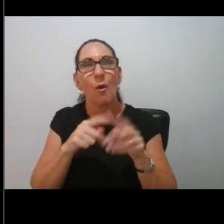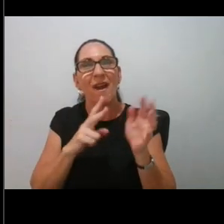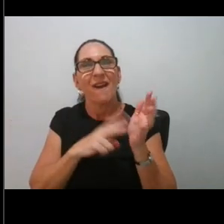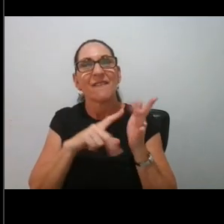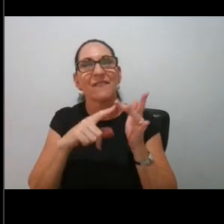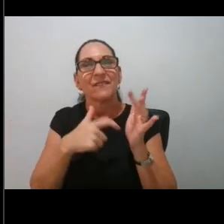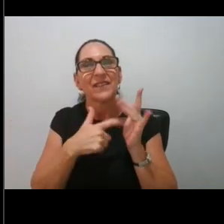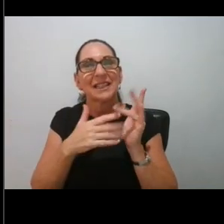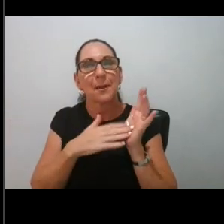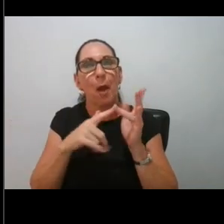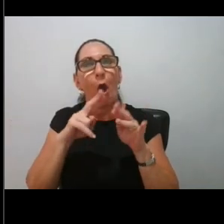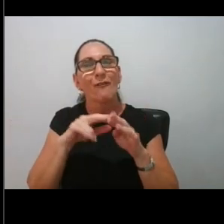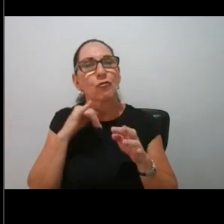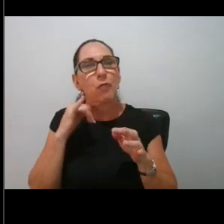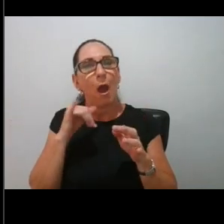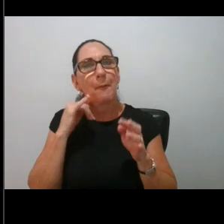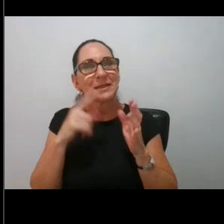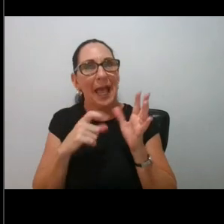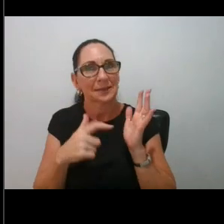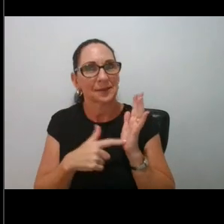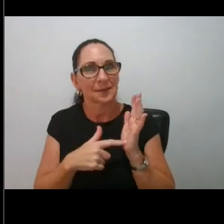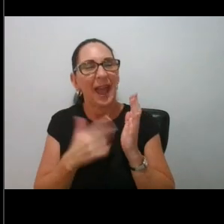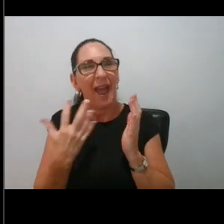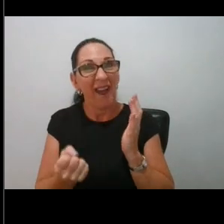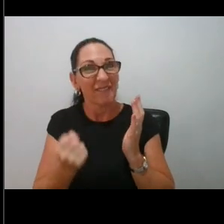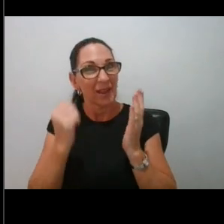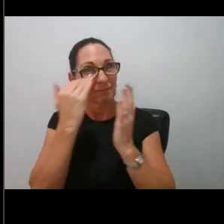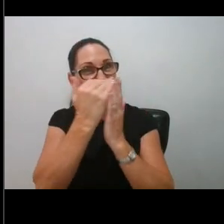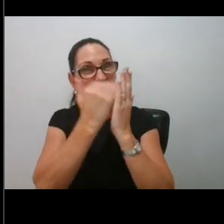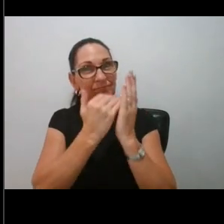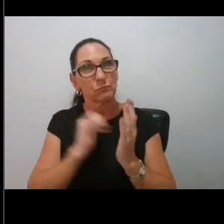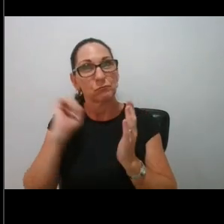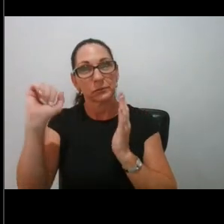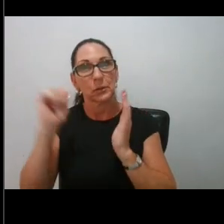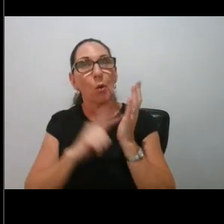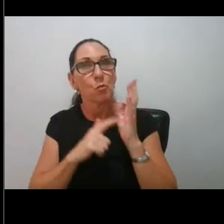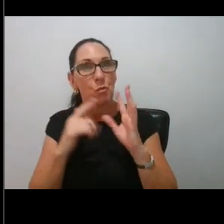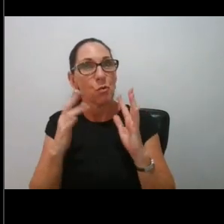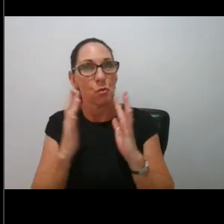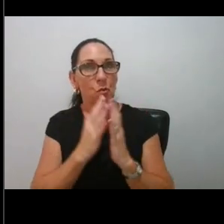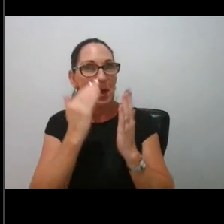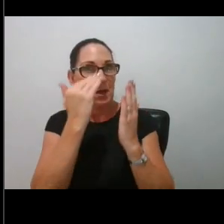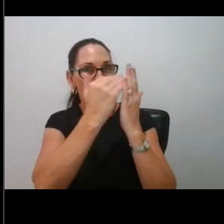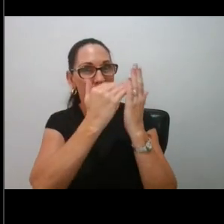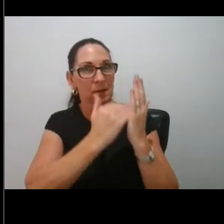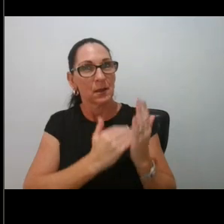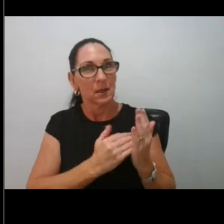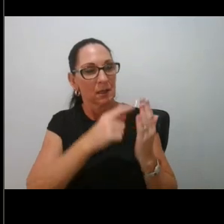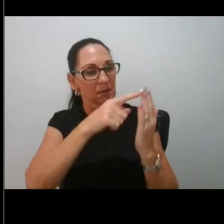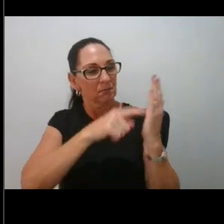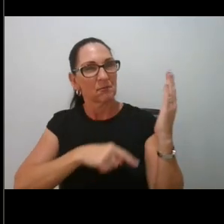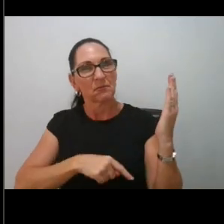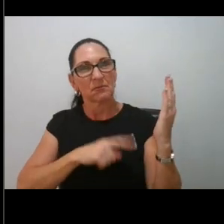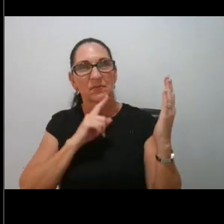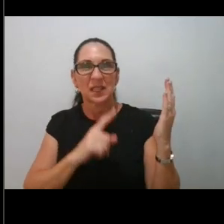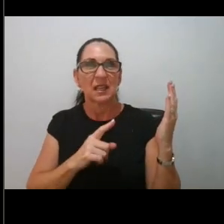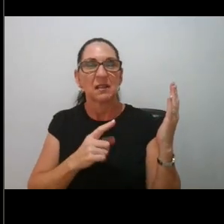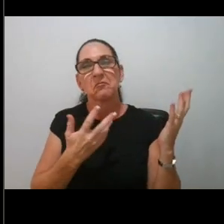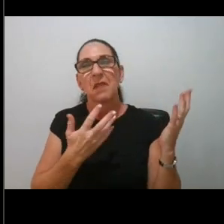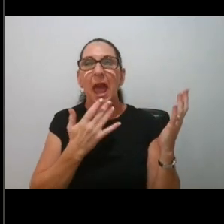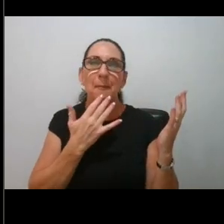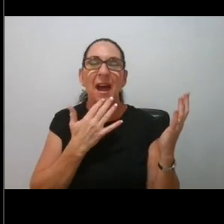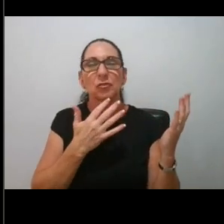Act. So there is a schedule within the Victims of Crime Assistance Act which provide amounts payable in